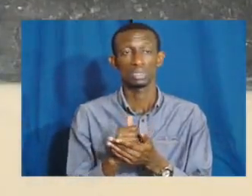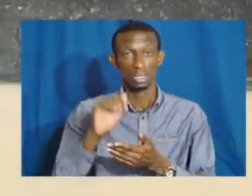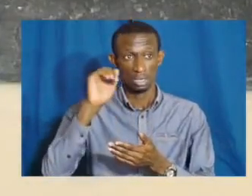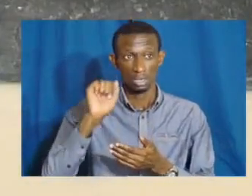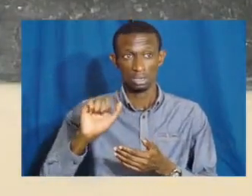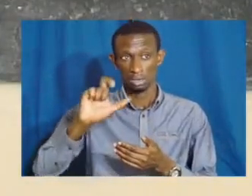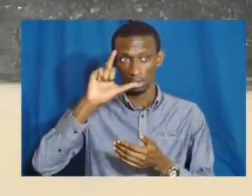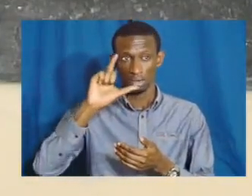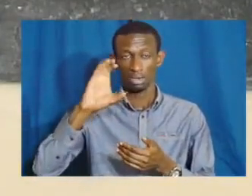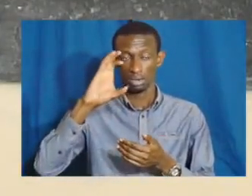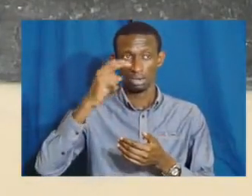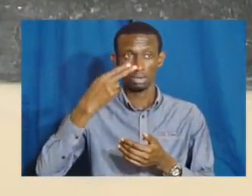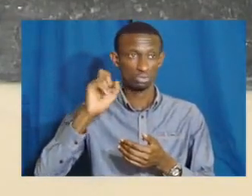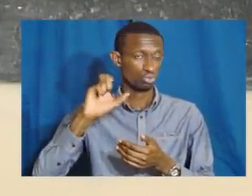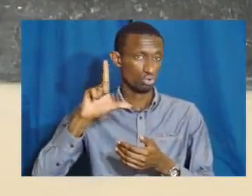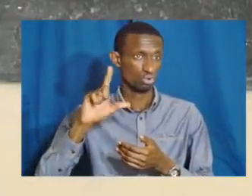alcohols